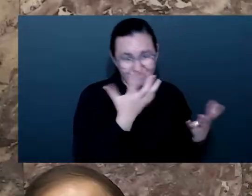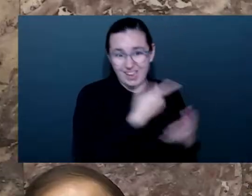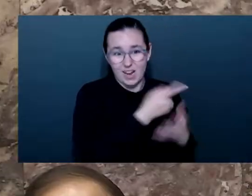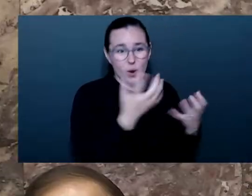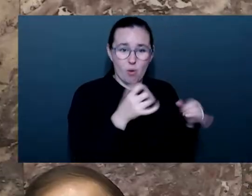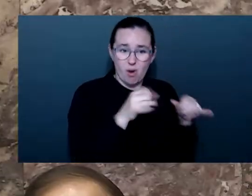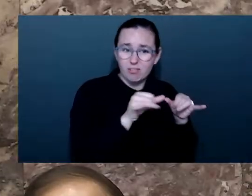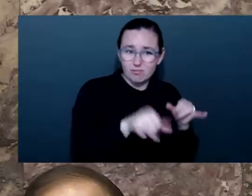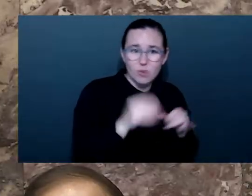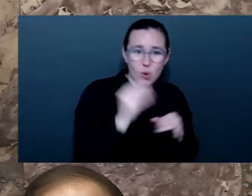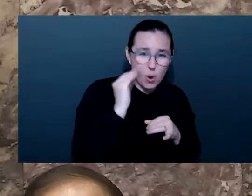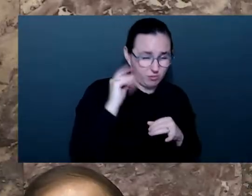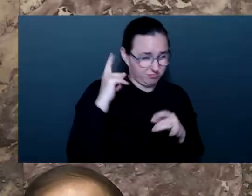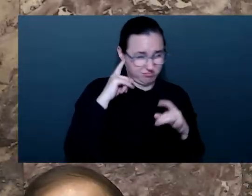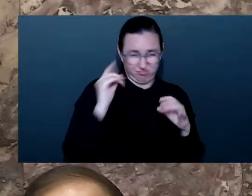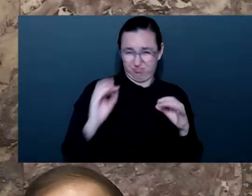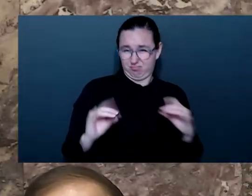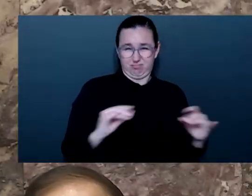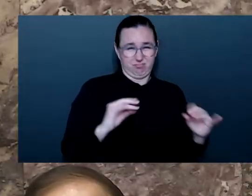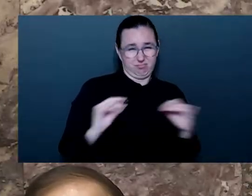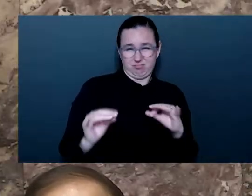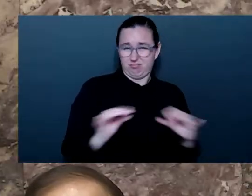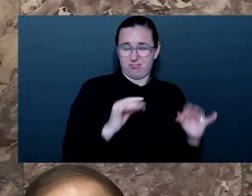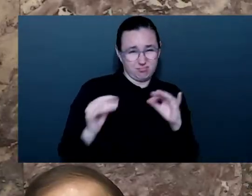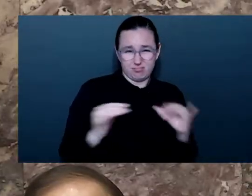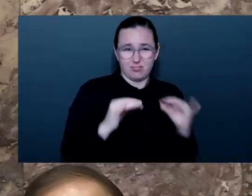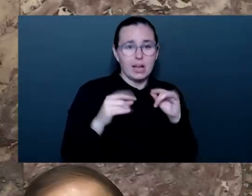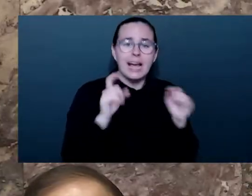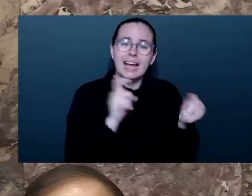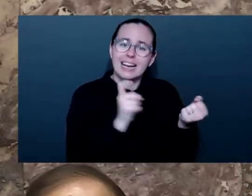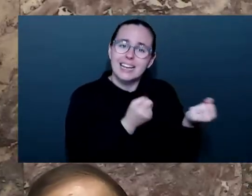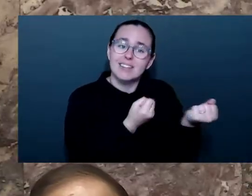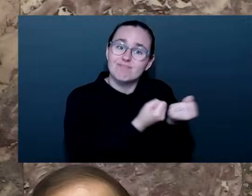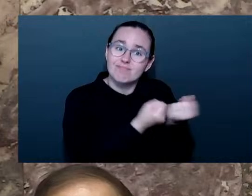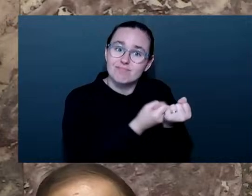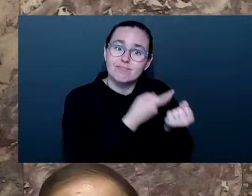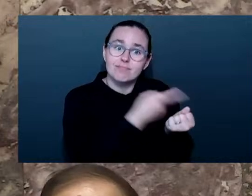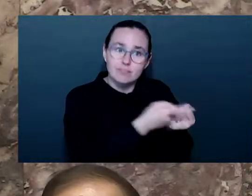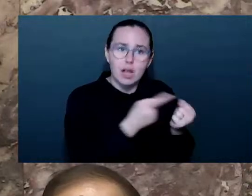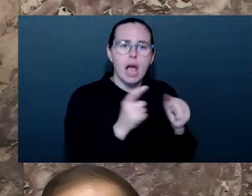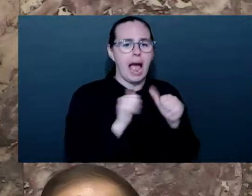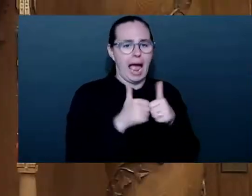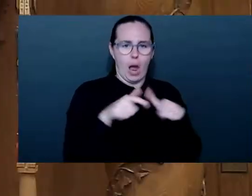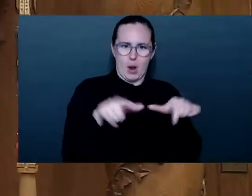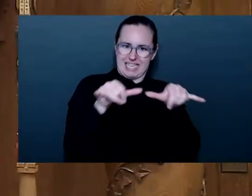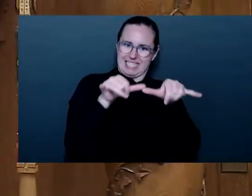it is building out the system of care for seniors at the time they most need it. Thank you, Mr. Speaker.